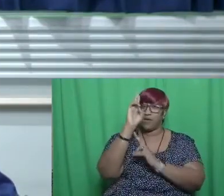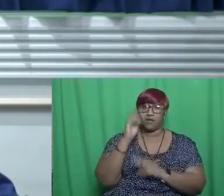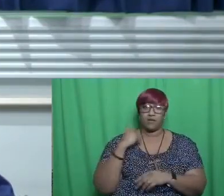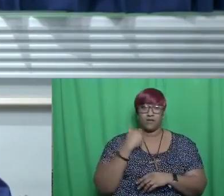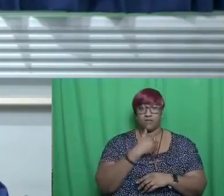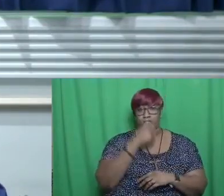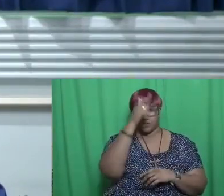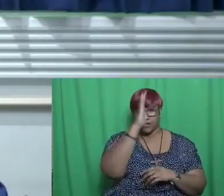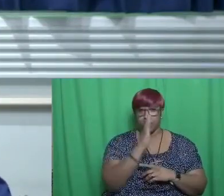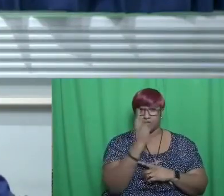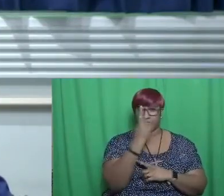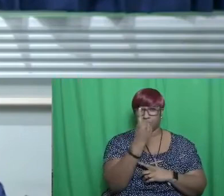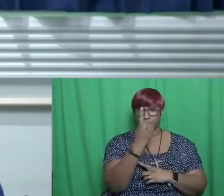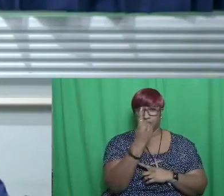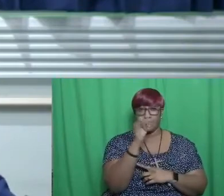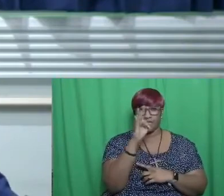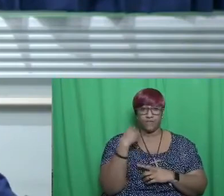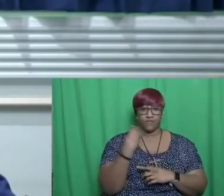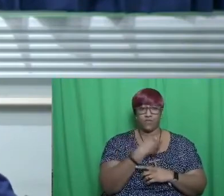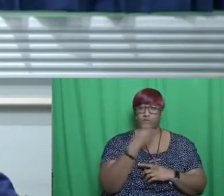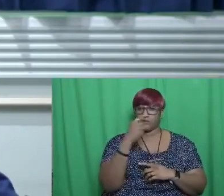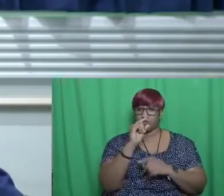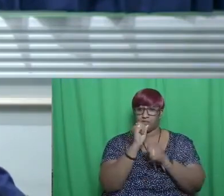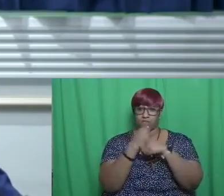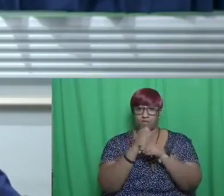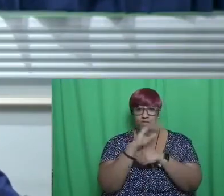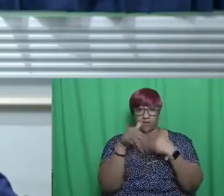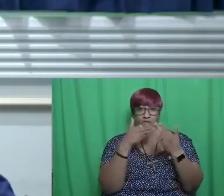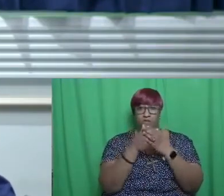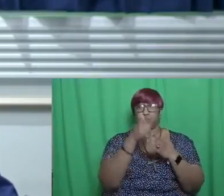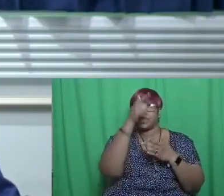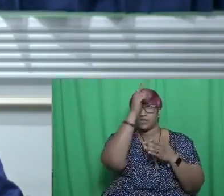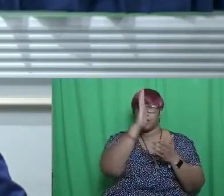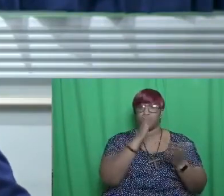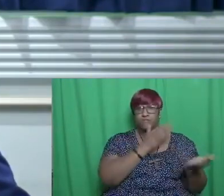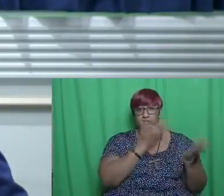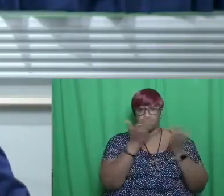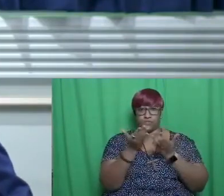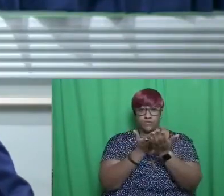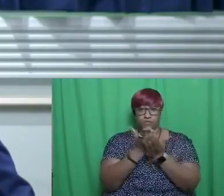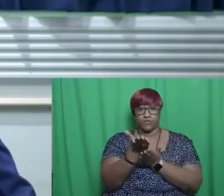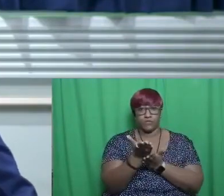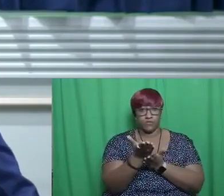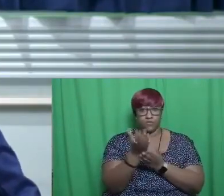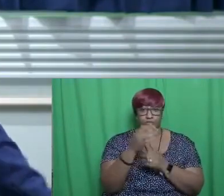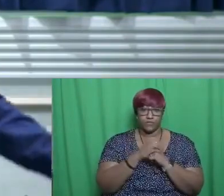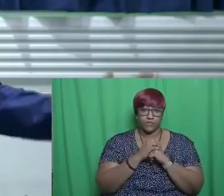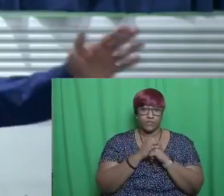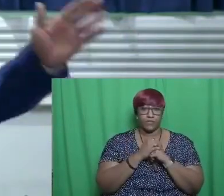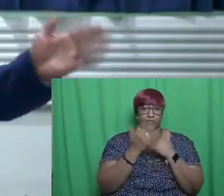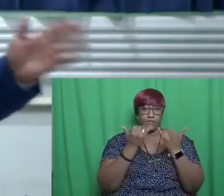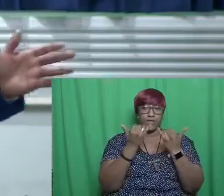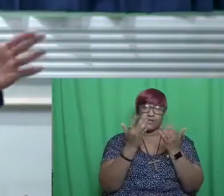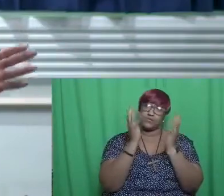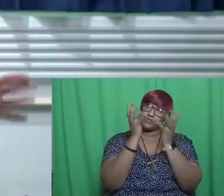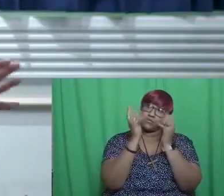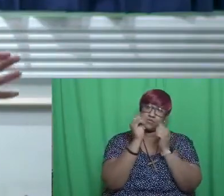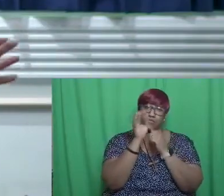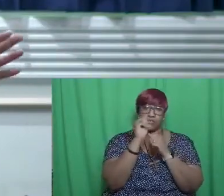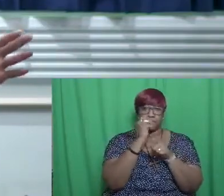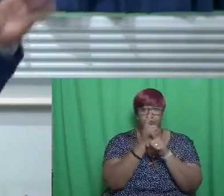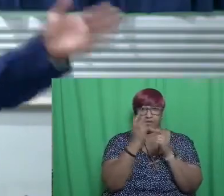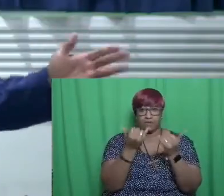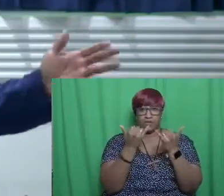the one, if we're going to make it at all, it's God that's going to get us through. And let's talk to him right